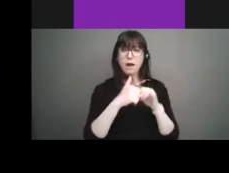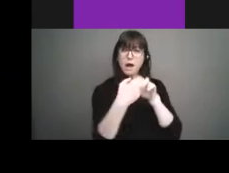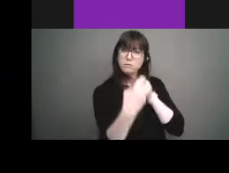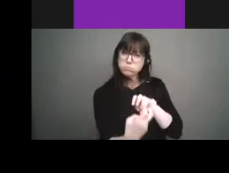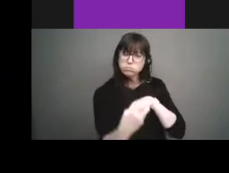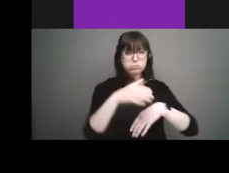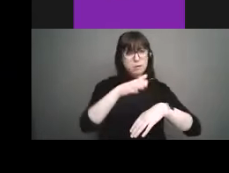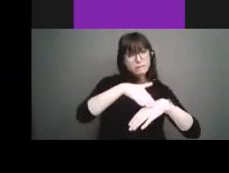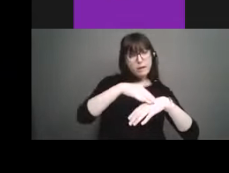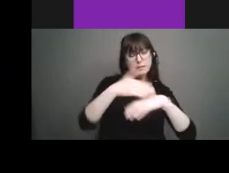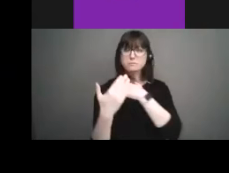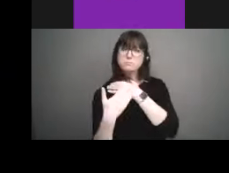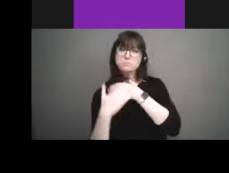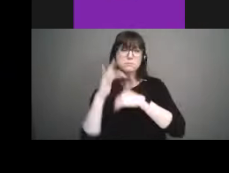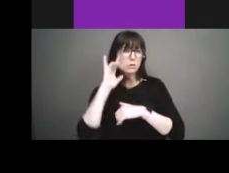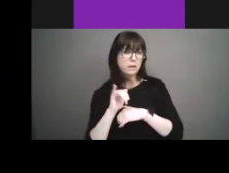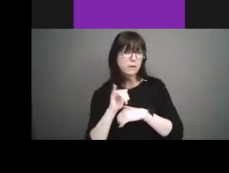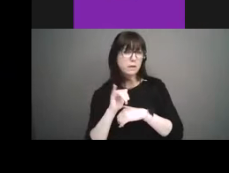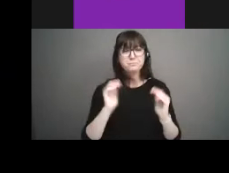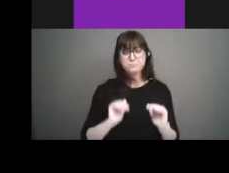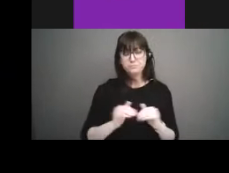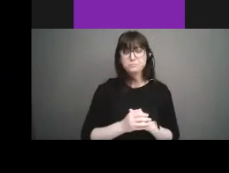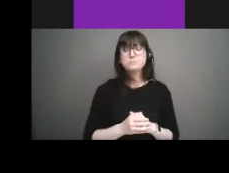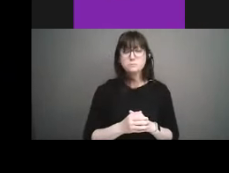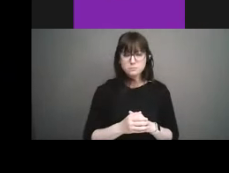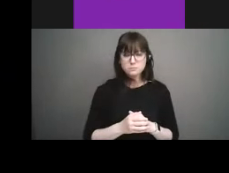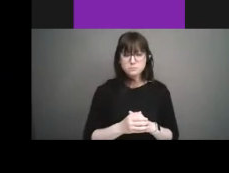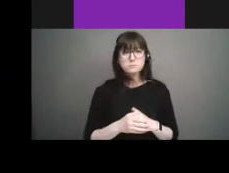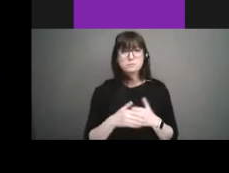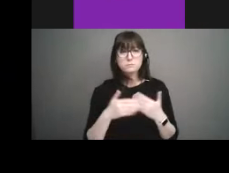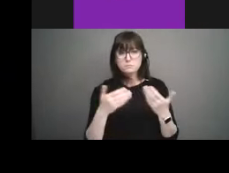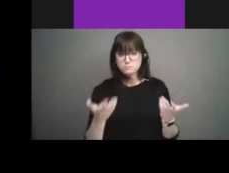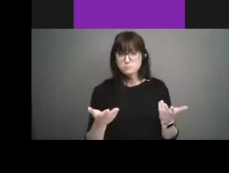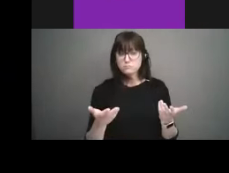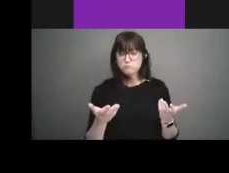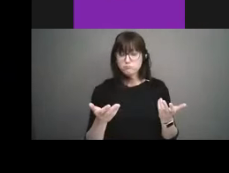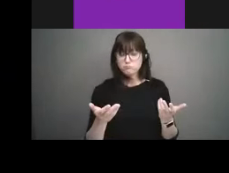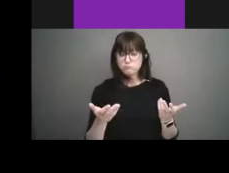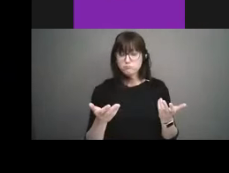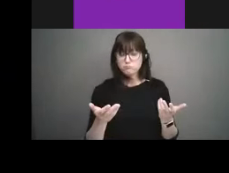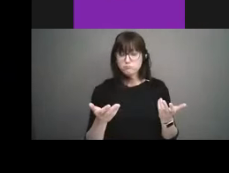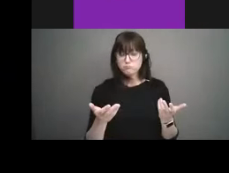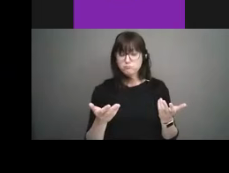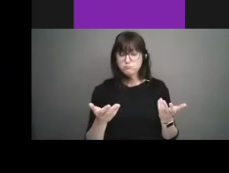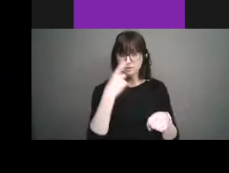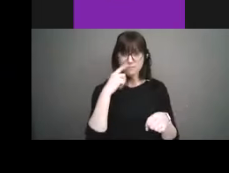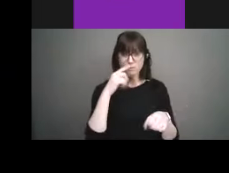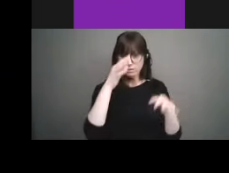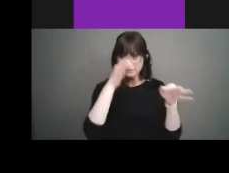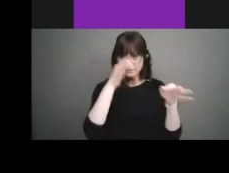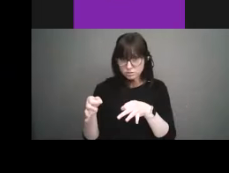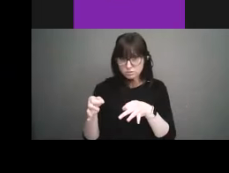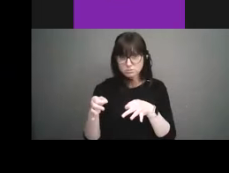situations are made. Generally speaking, capacity to make a decision is demonstrated by a